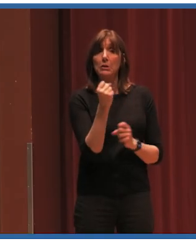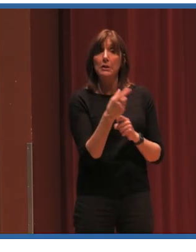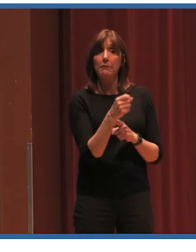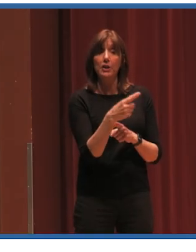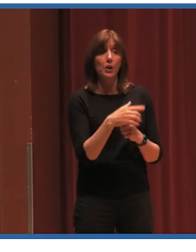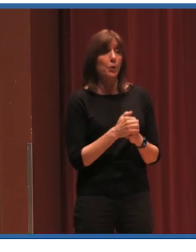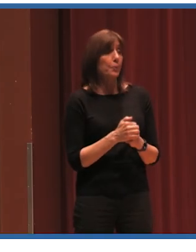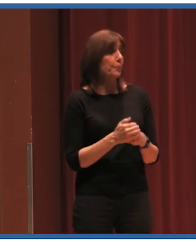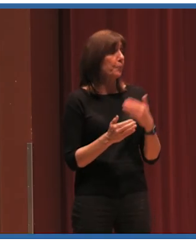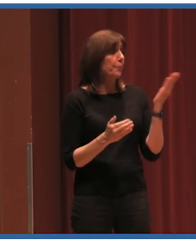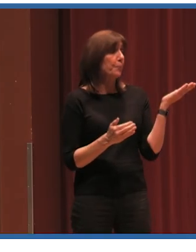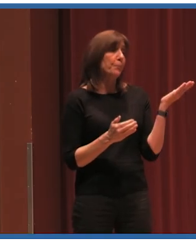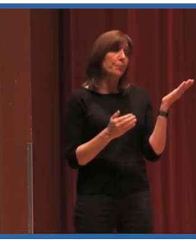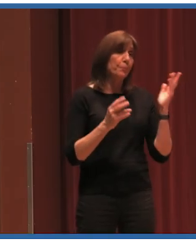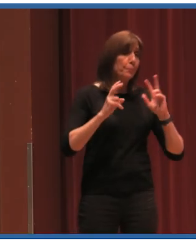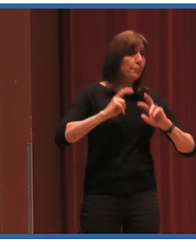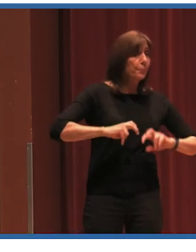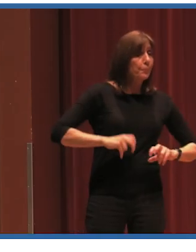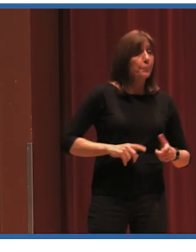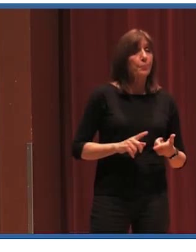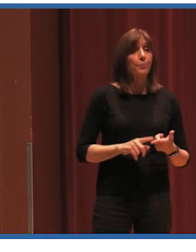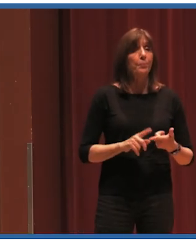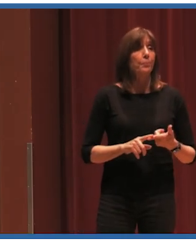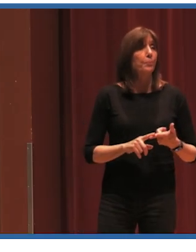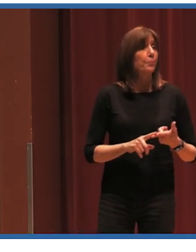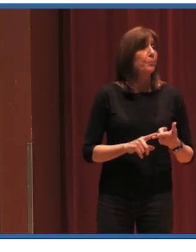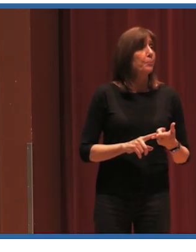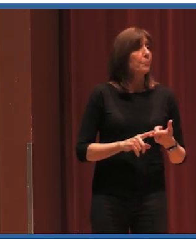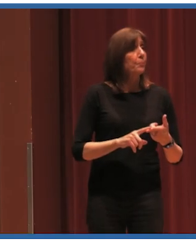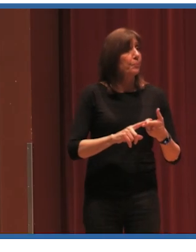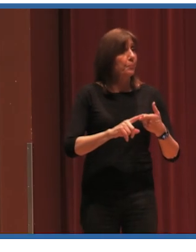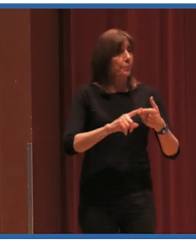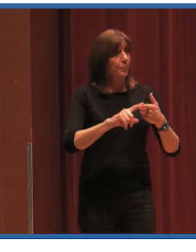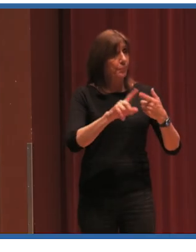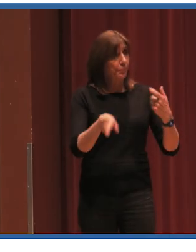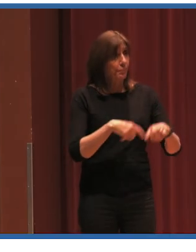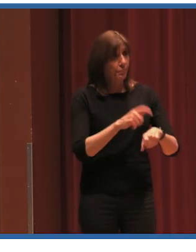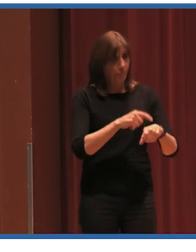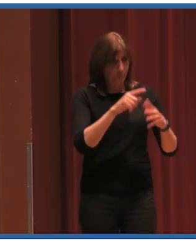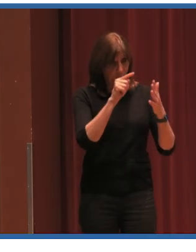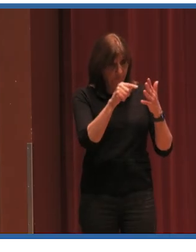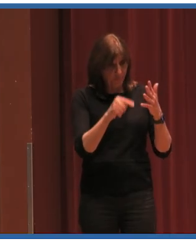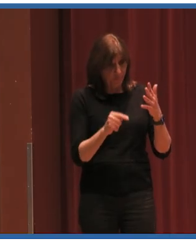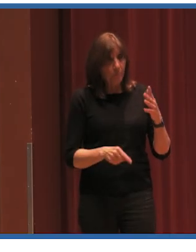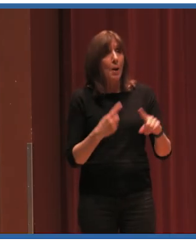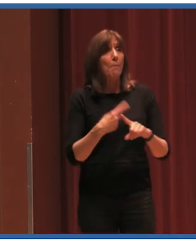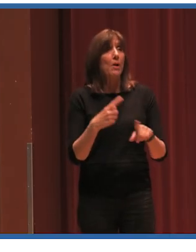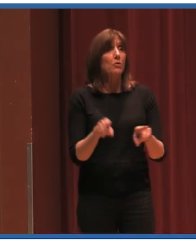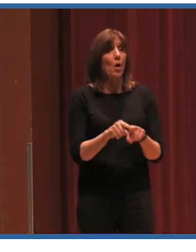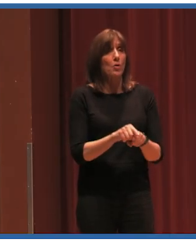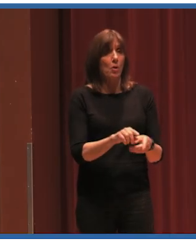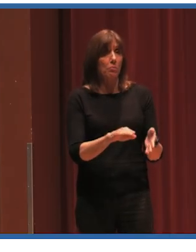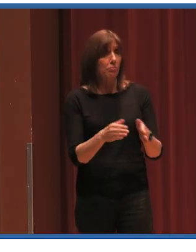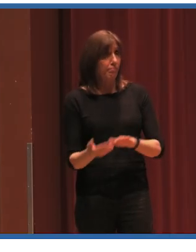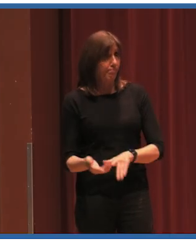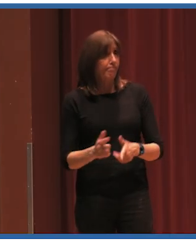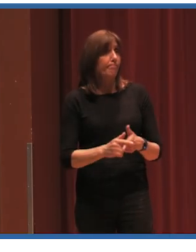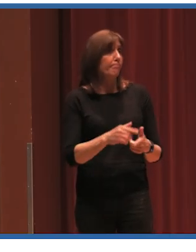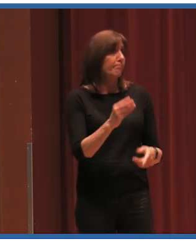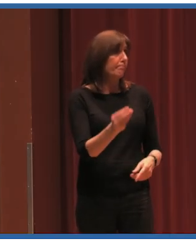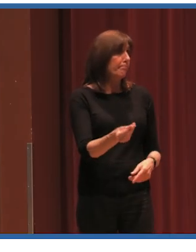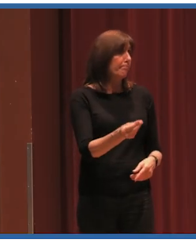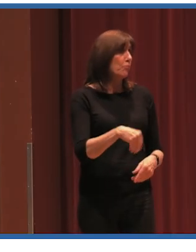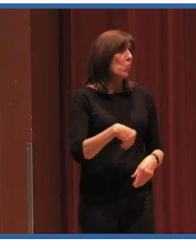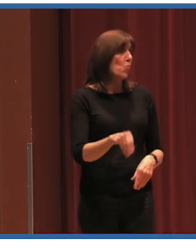And see this broken down by incidence and mortality rates. We see for both Black and white individuals, both of those